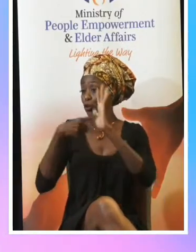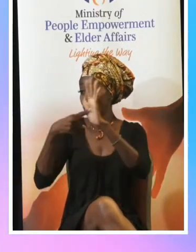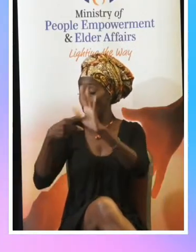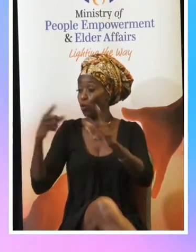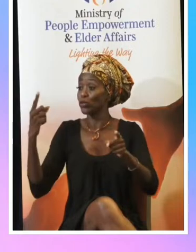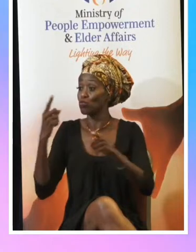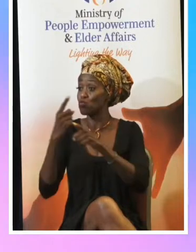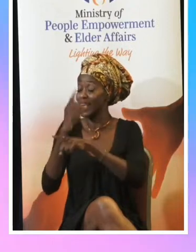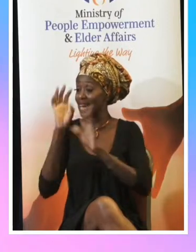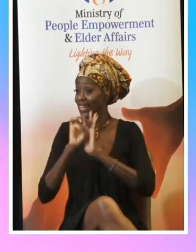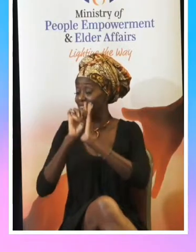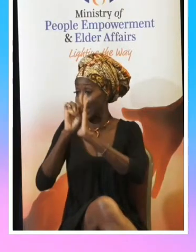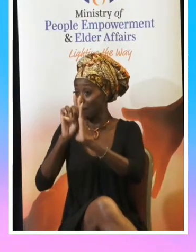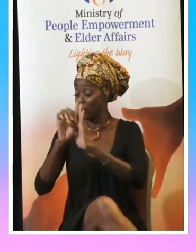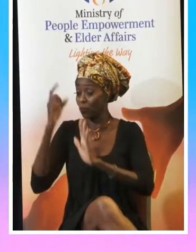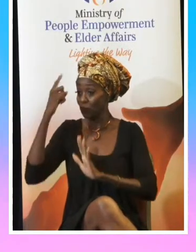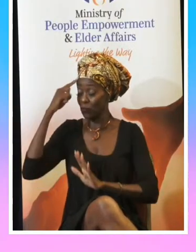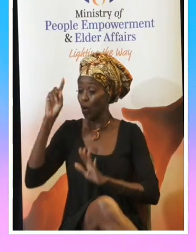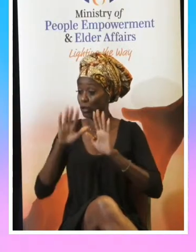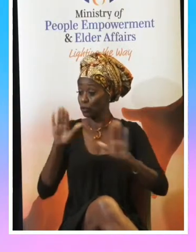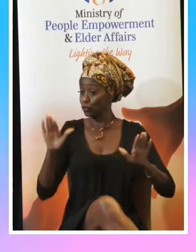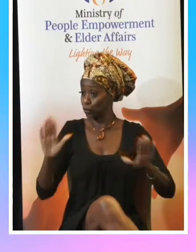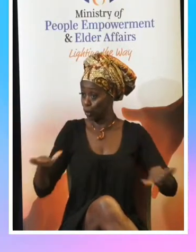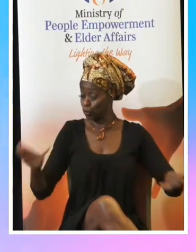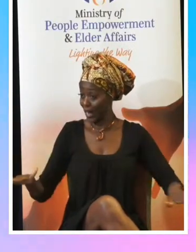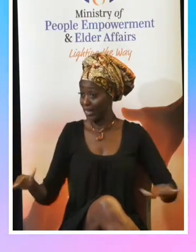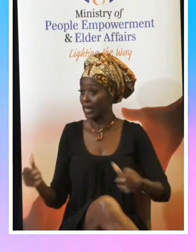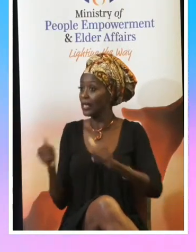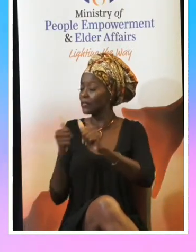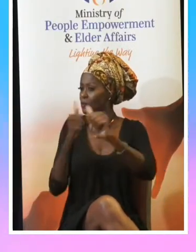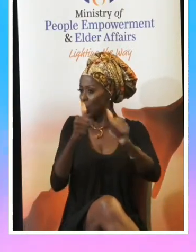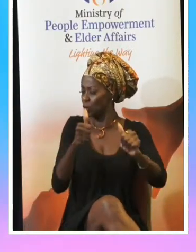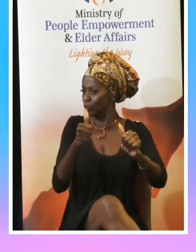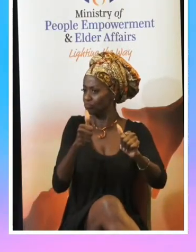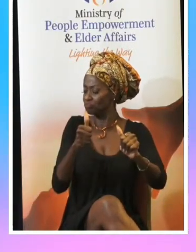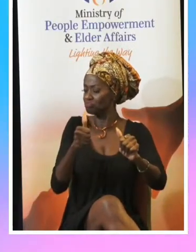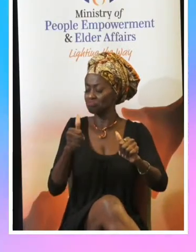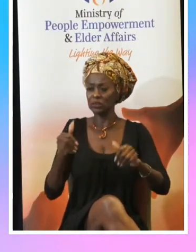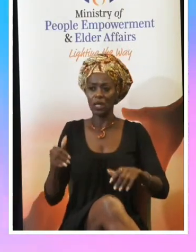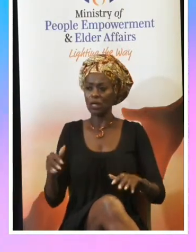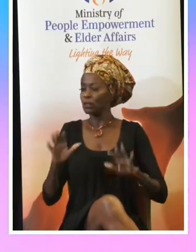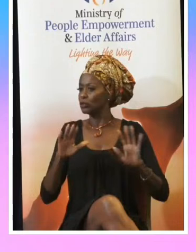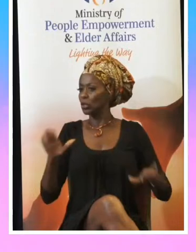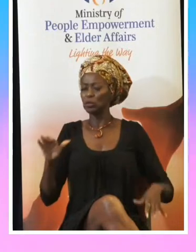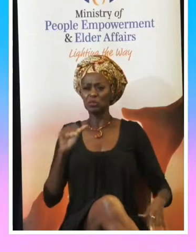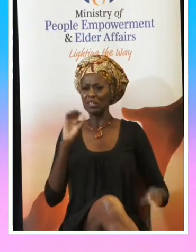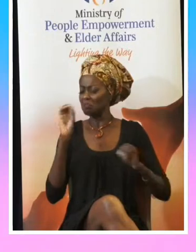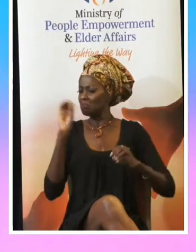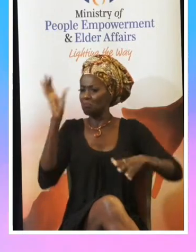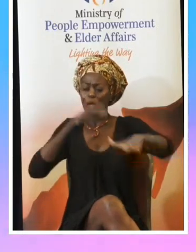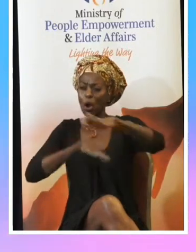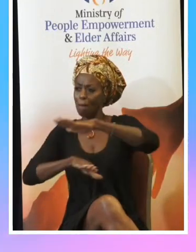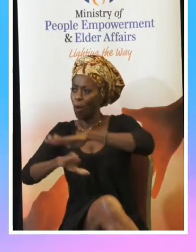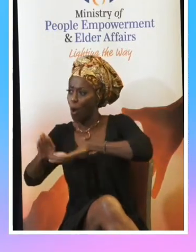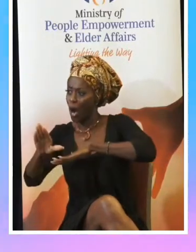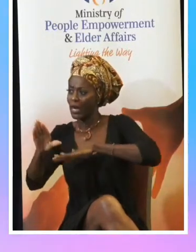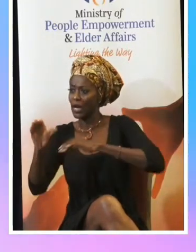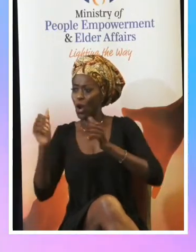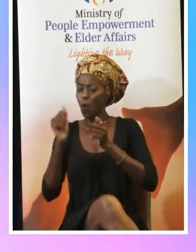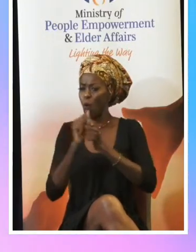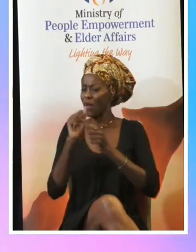have to. I don't think that children are born prejudiced or intolerant. And we teach